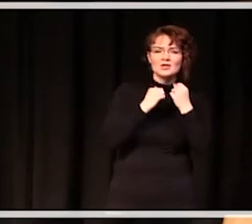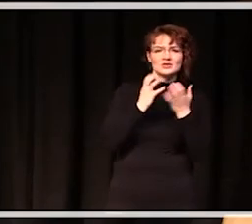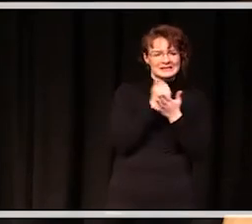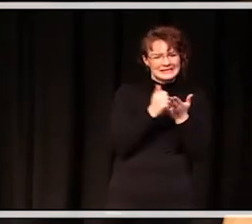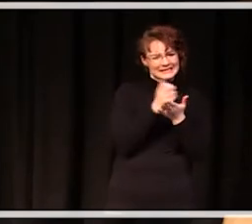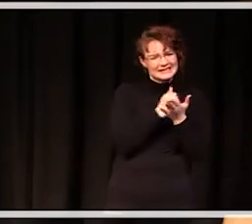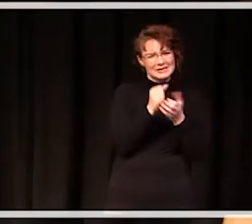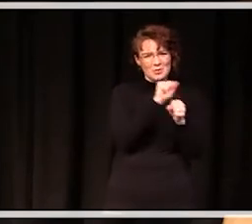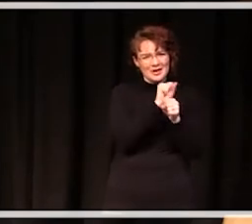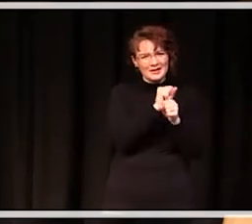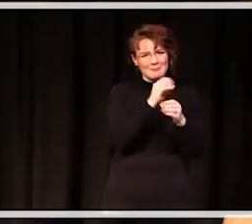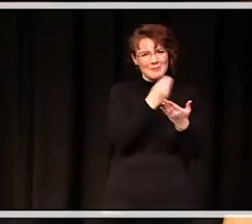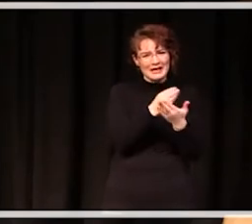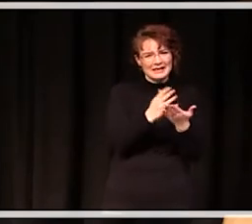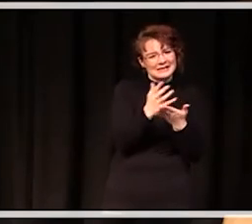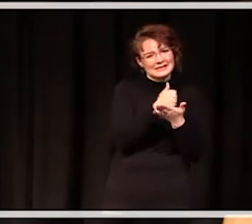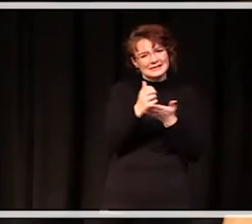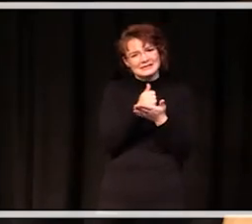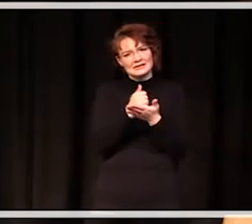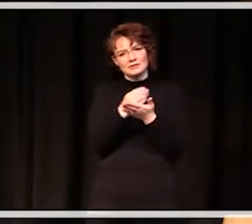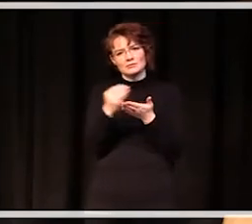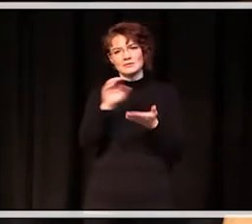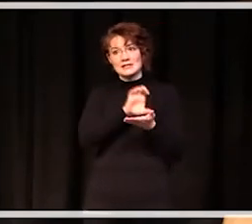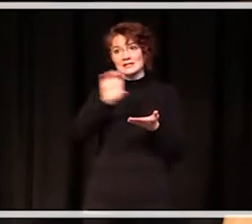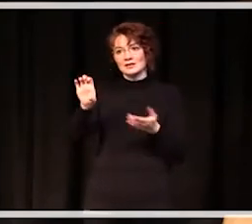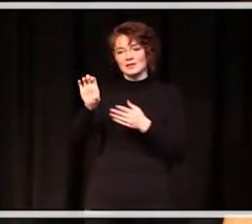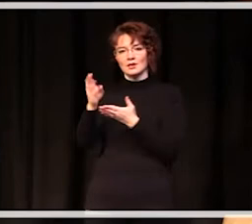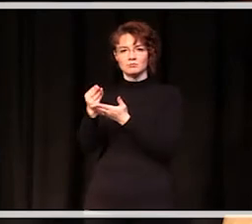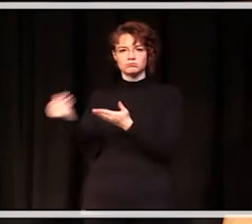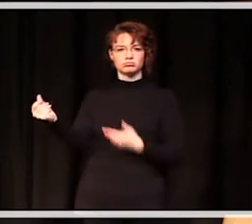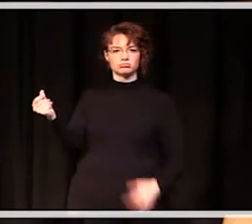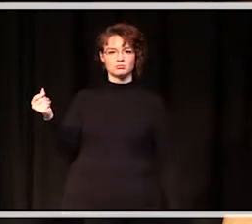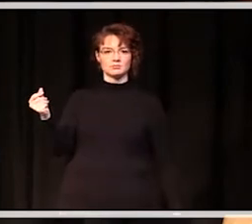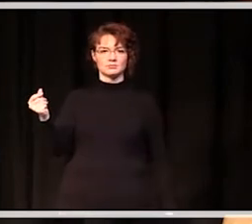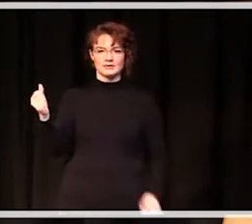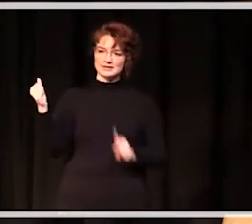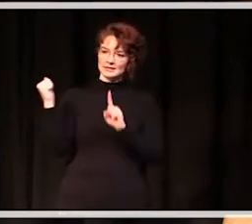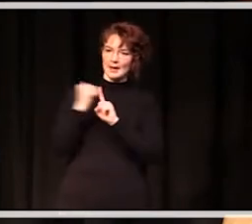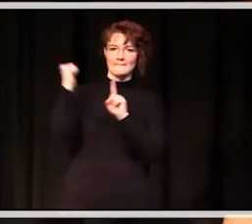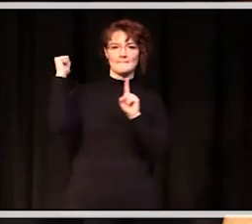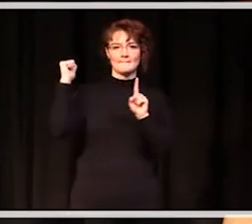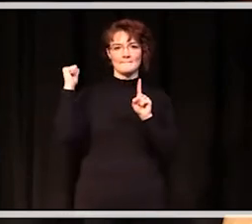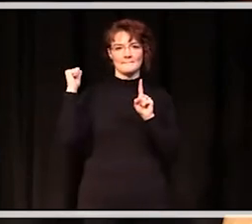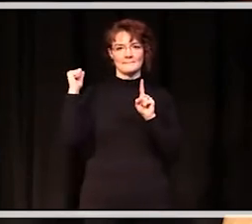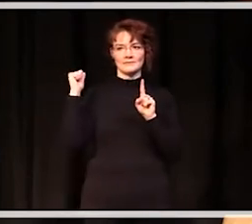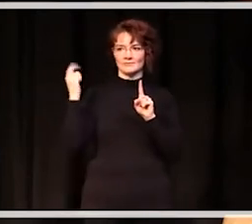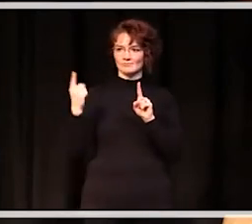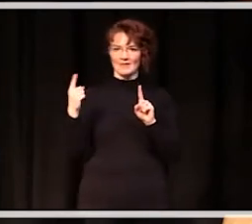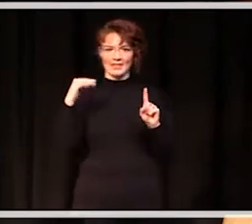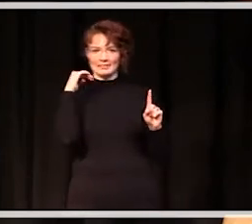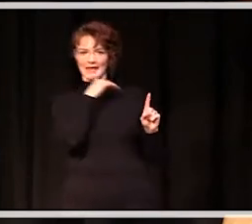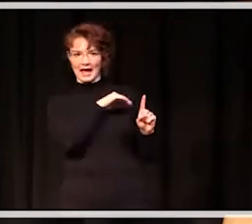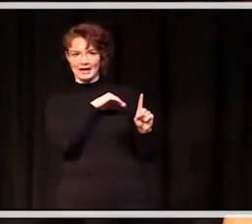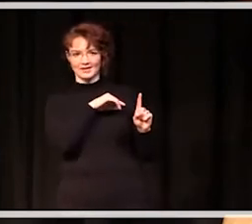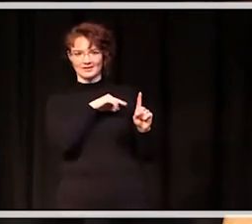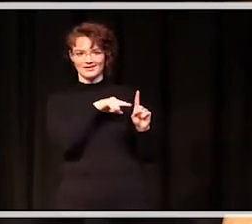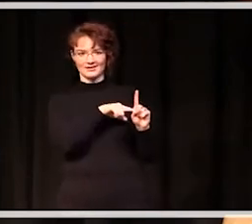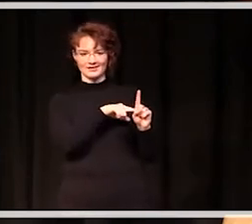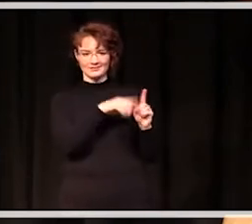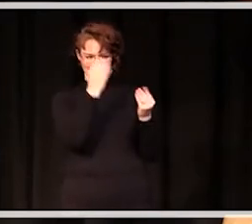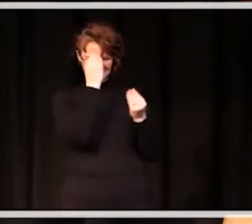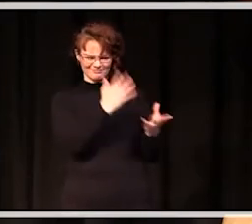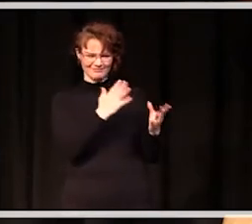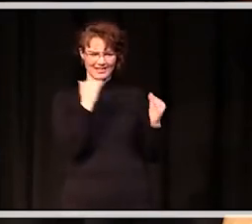hard-earned money, gone. Because they had been duped, they had been scammed, they had been lied to.